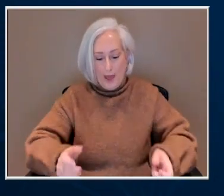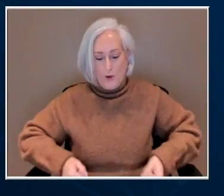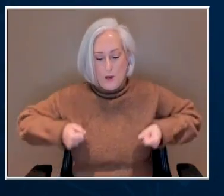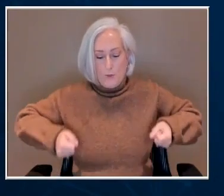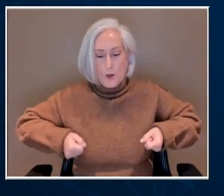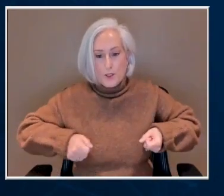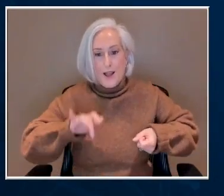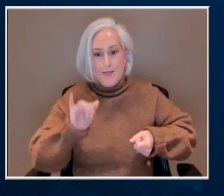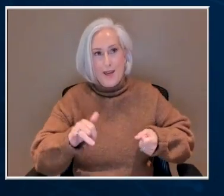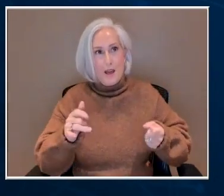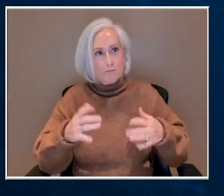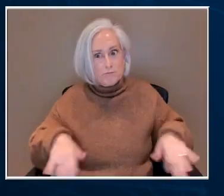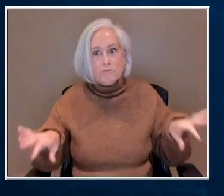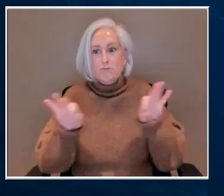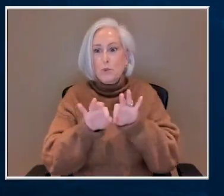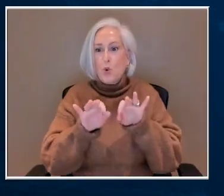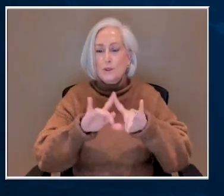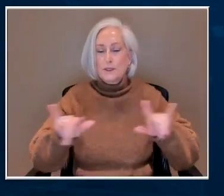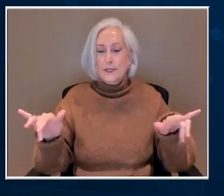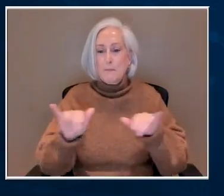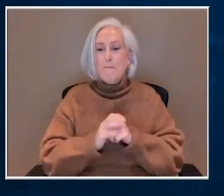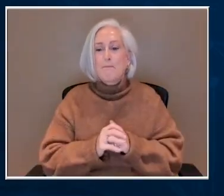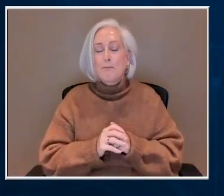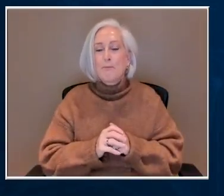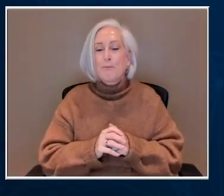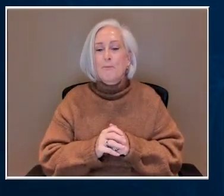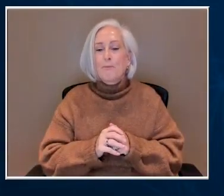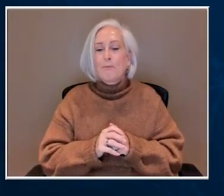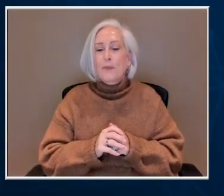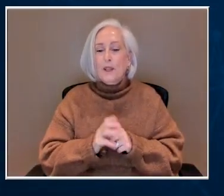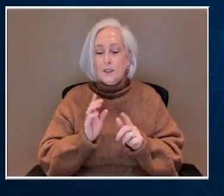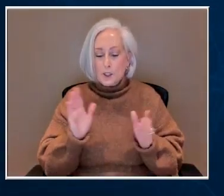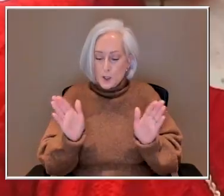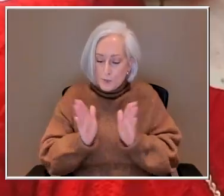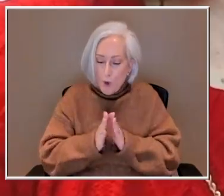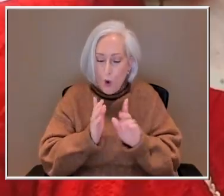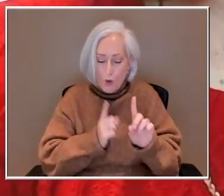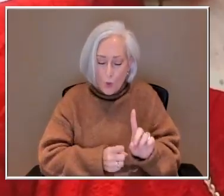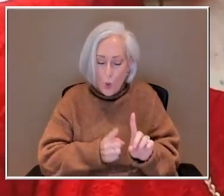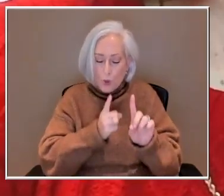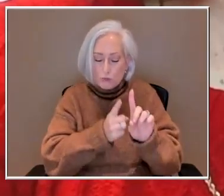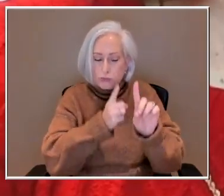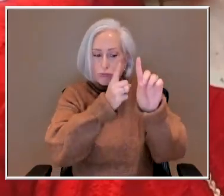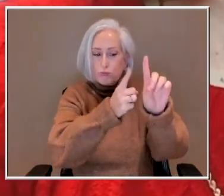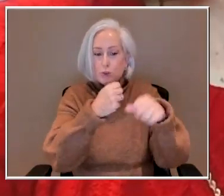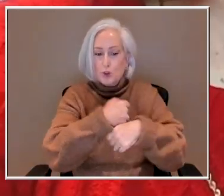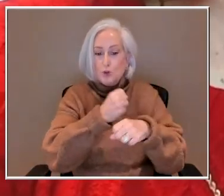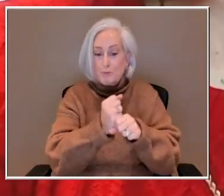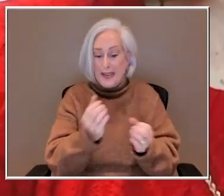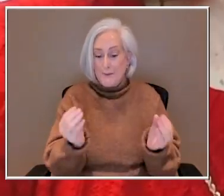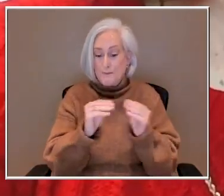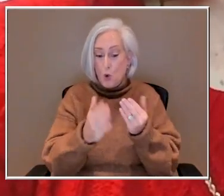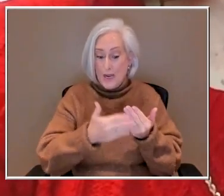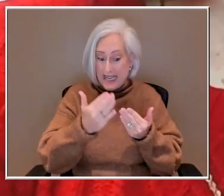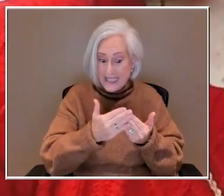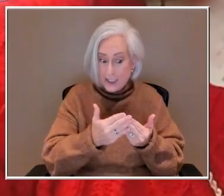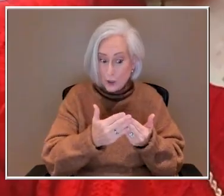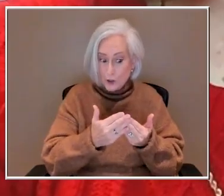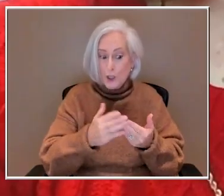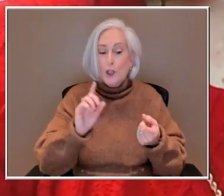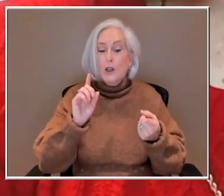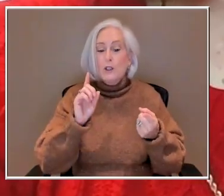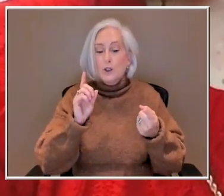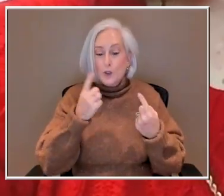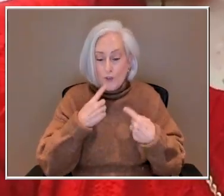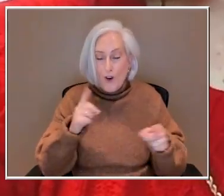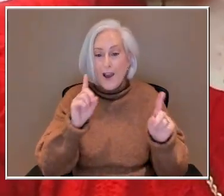me. Just like the being able to have those small goals to get to make it easier to see the bigger picture to what I'm working towards. It's like now